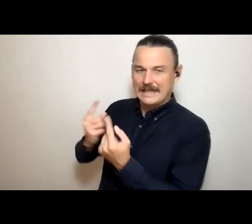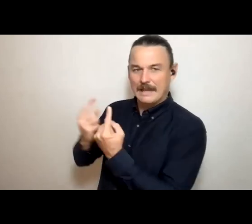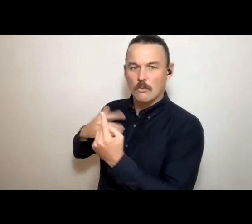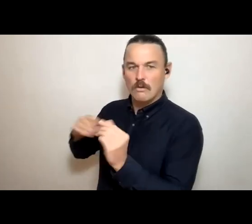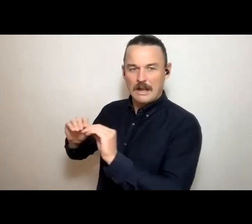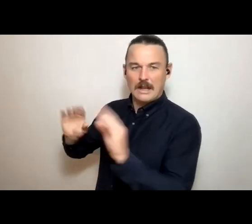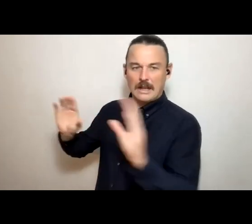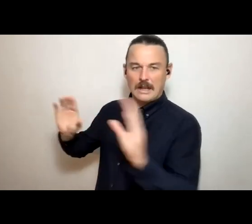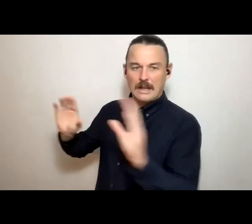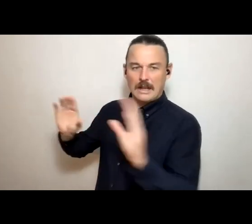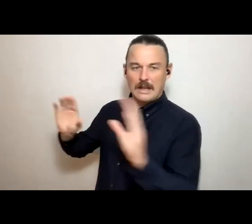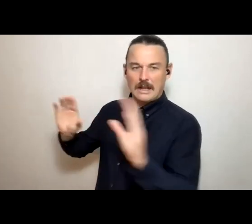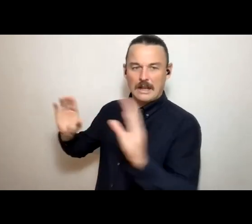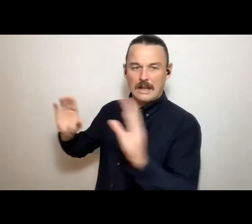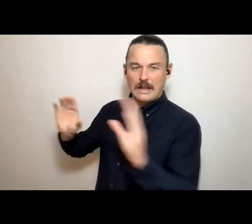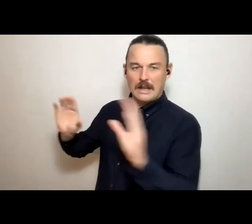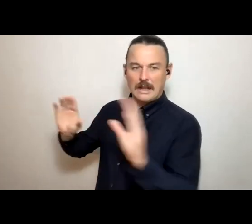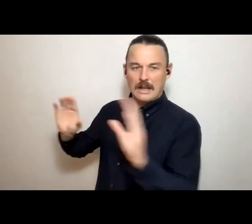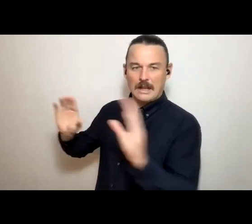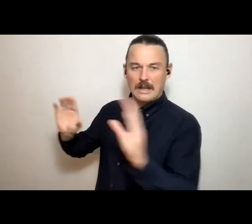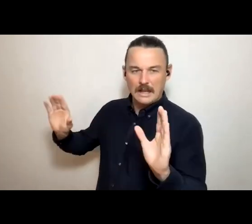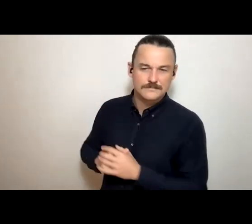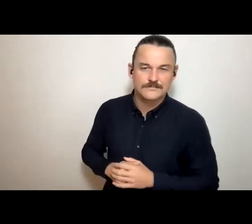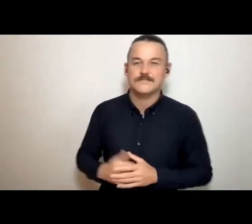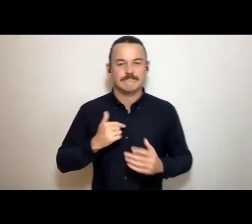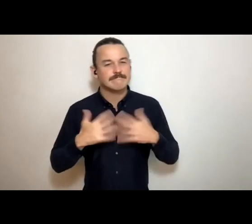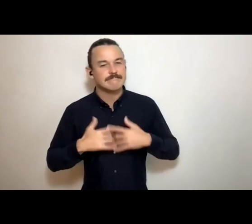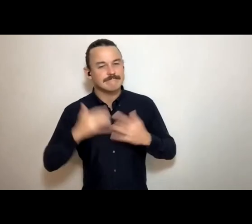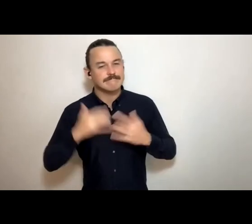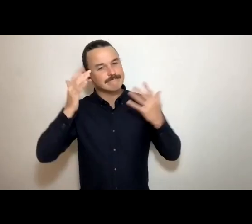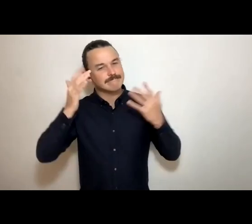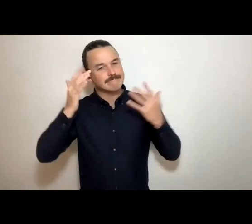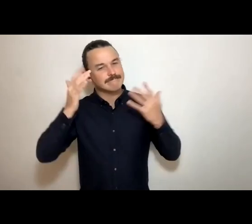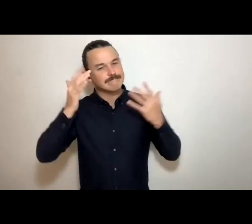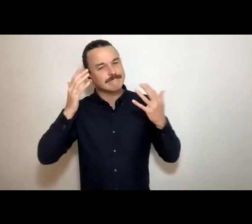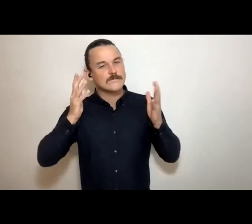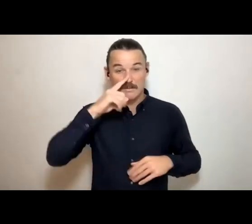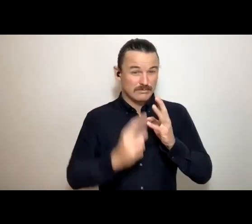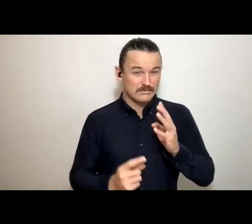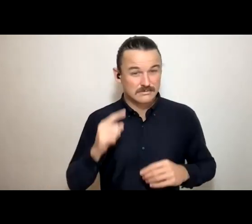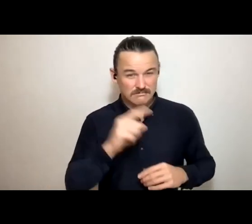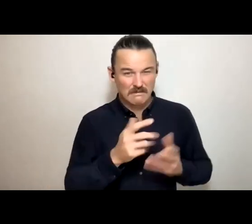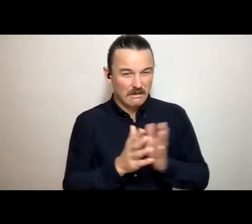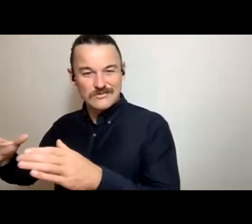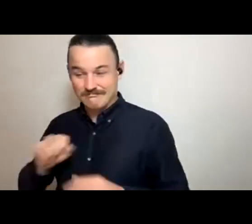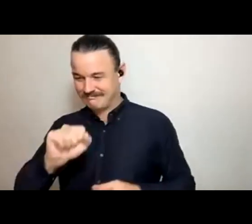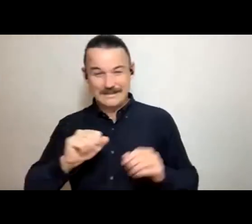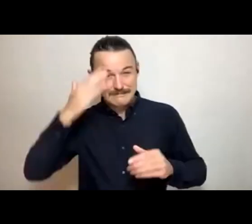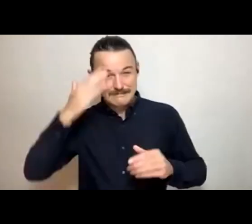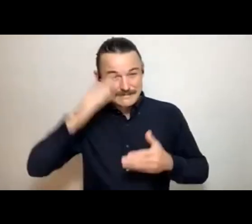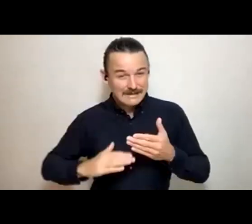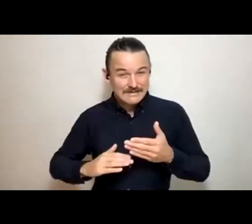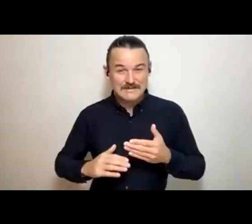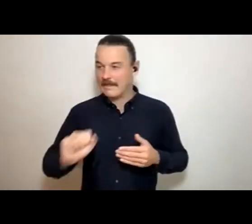people with disabilities and disabled people are, um, in the workforce and how they have